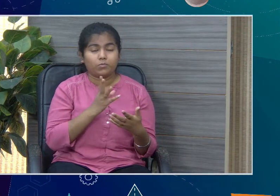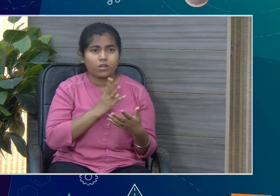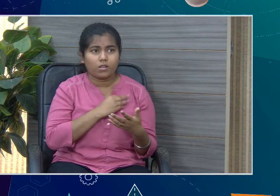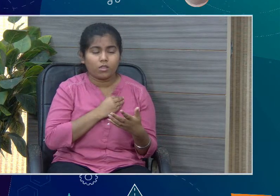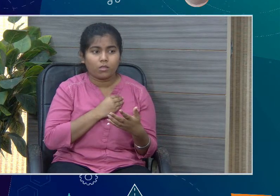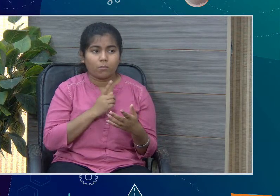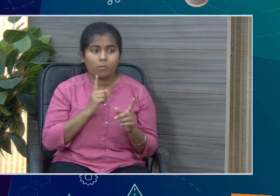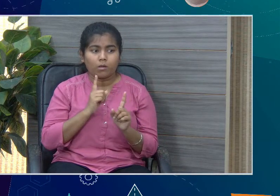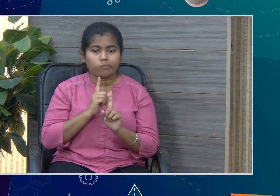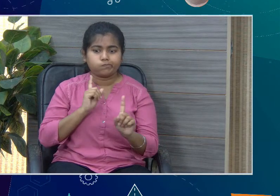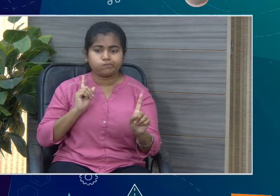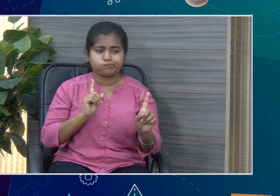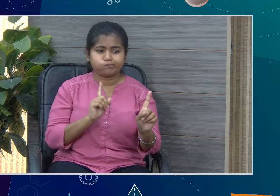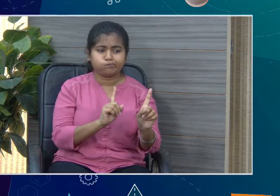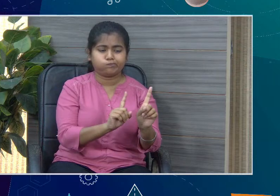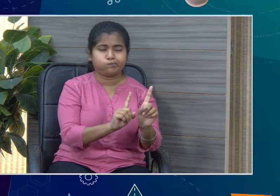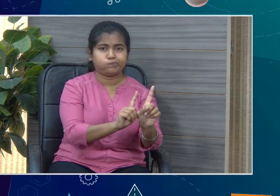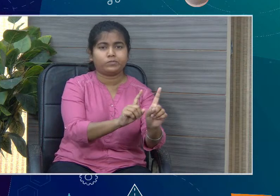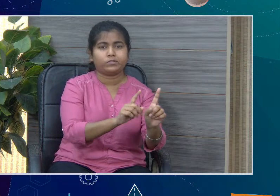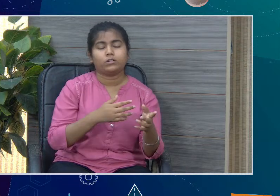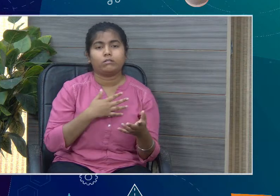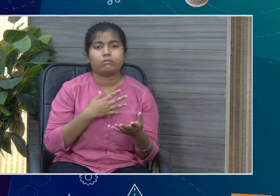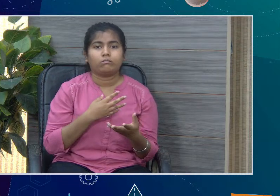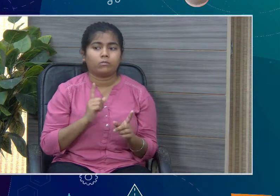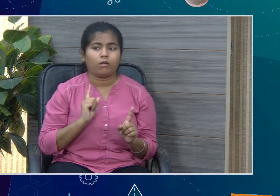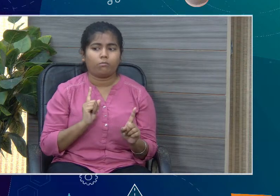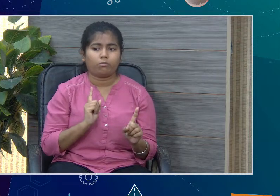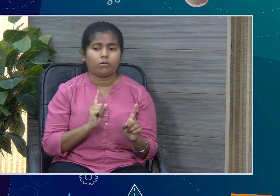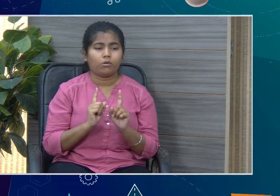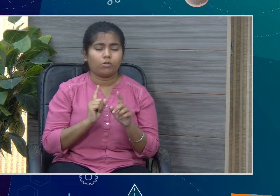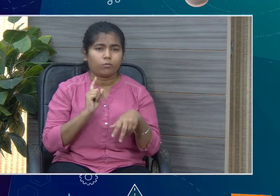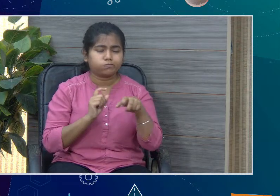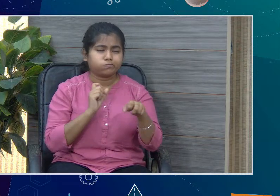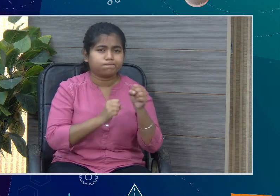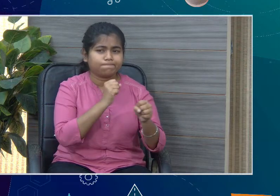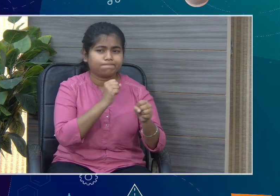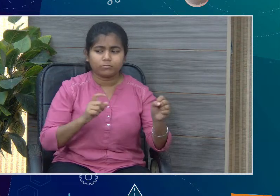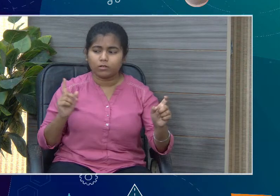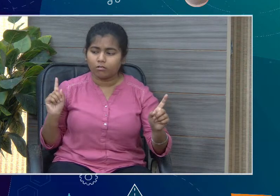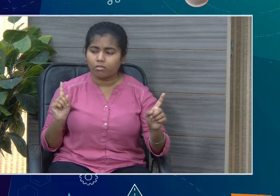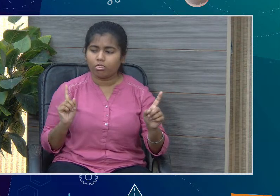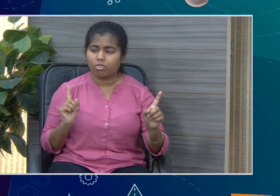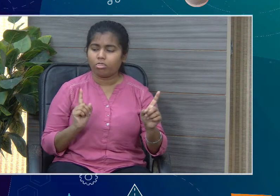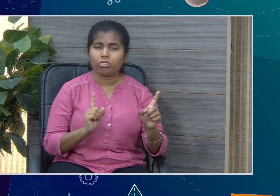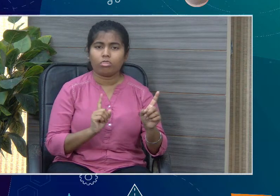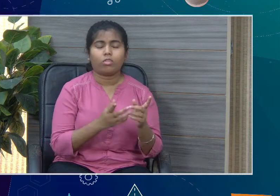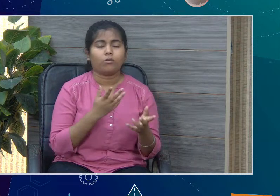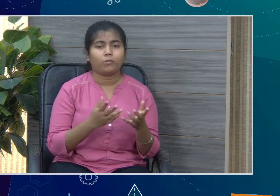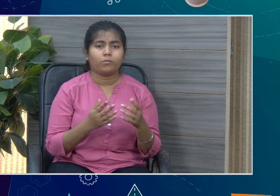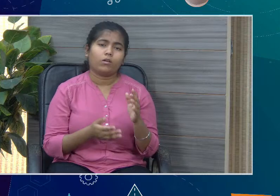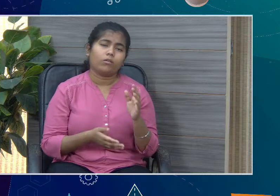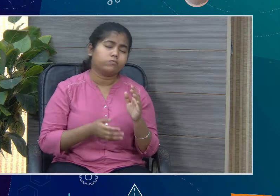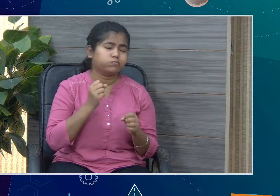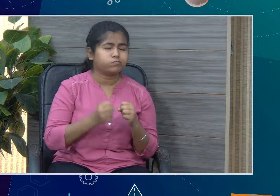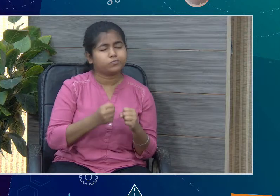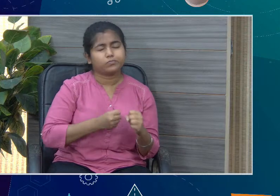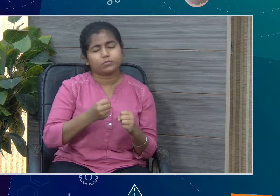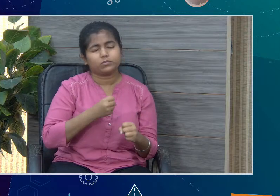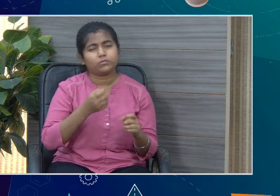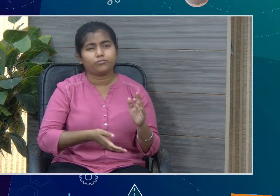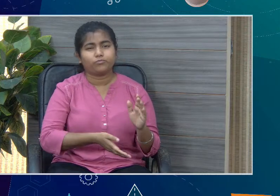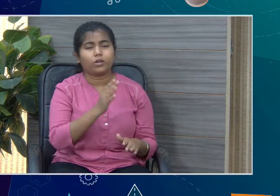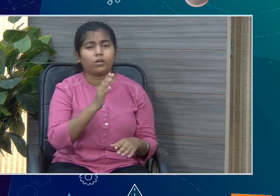him, Okay. and he went there, running over to his cave, and on the way, all